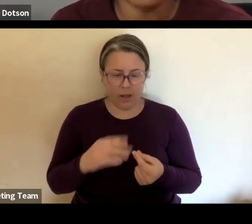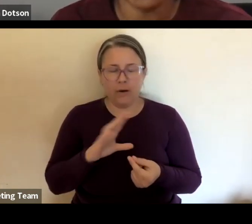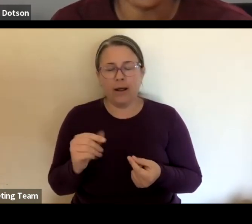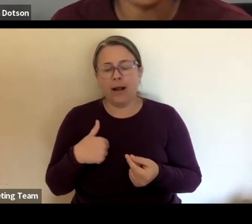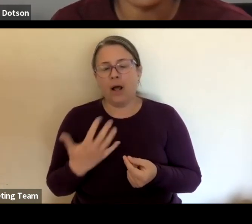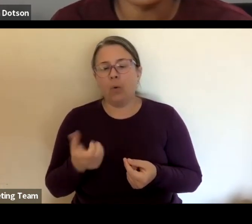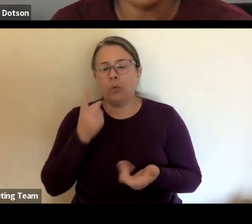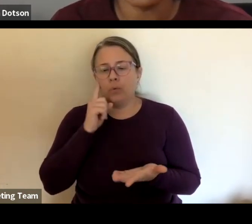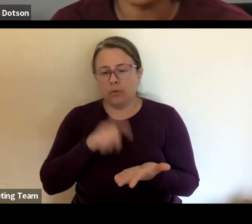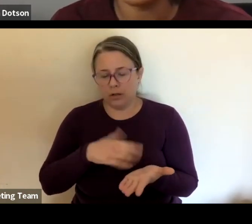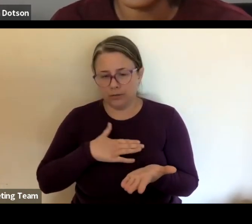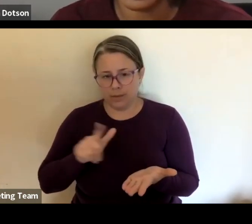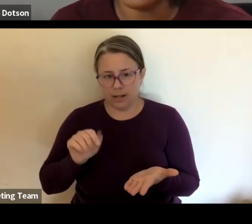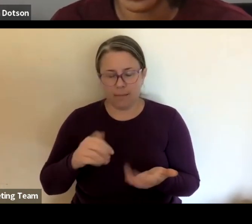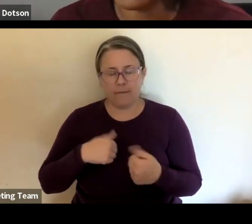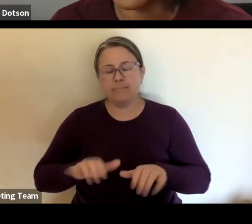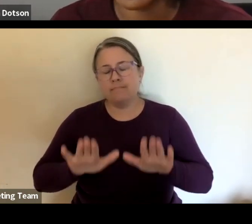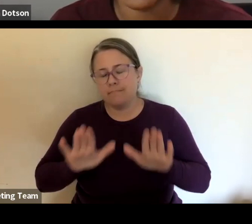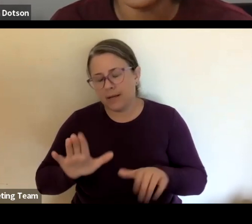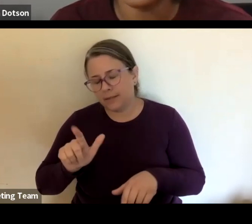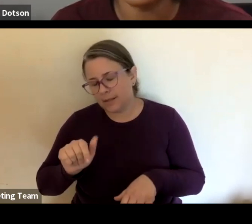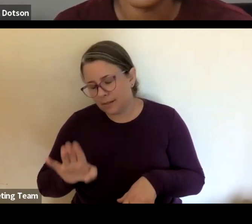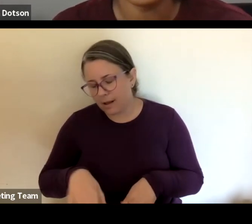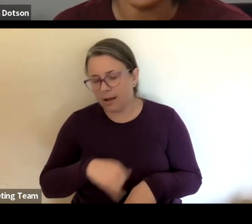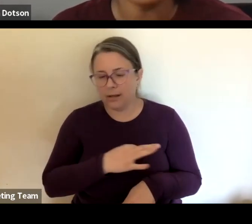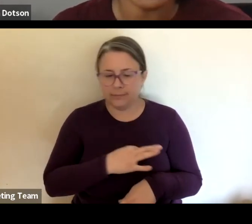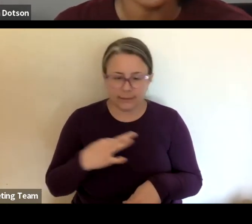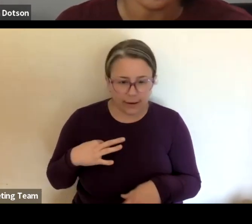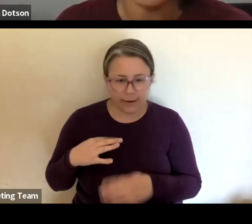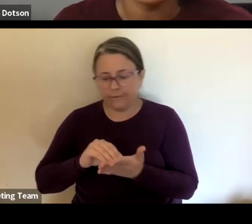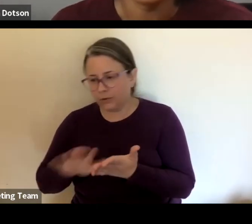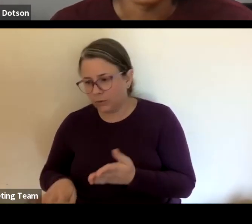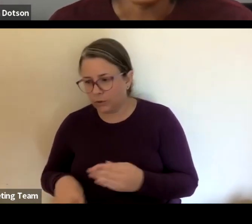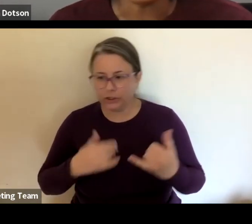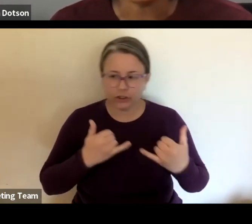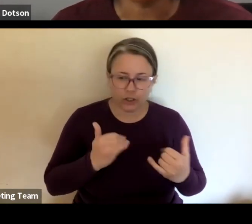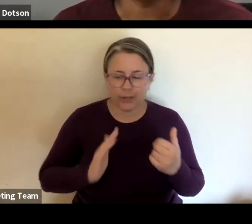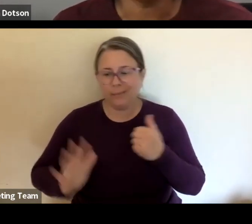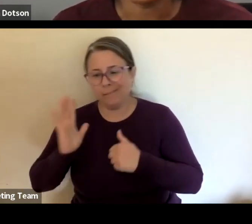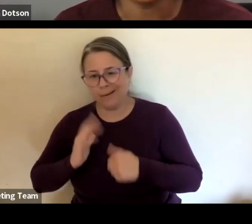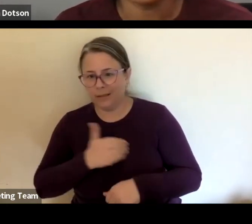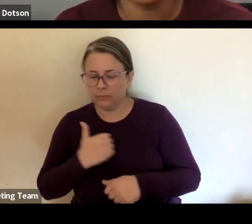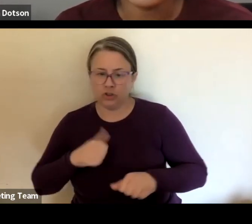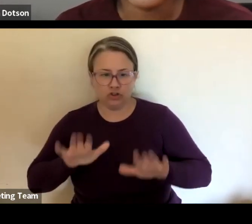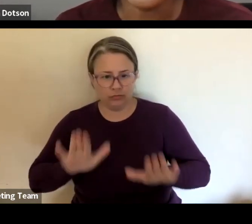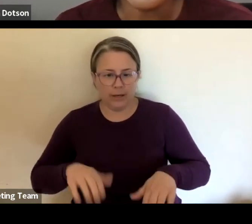both past and current members. The pictures on the bottom are my current lab. I have a very big lab. At least for me, it's